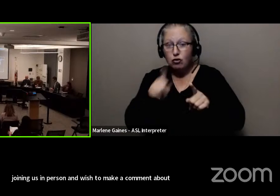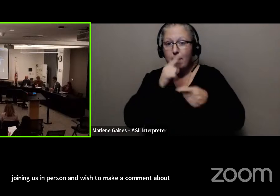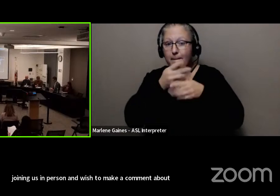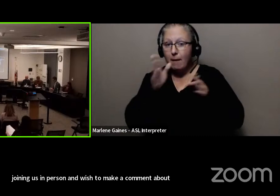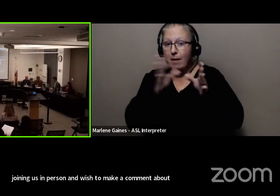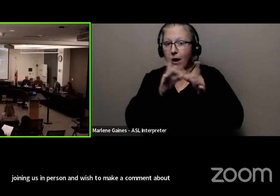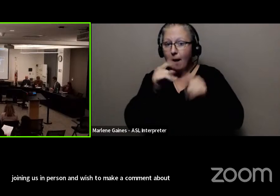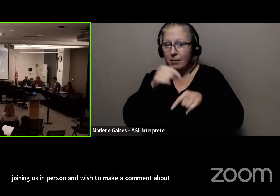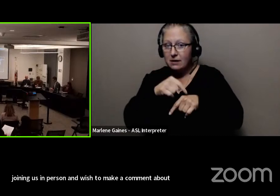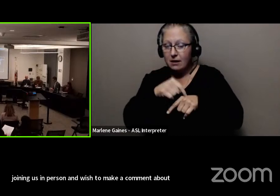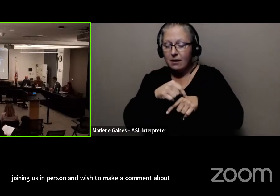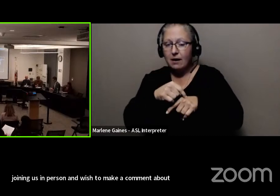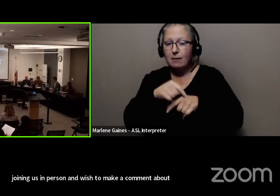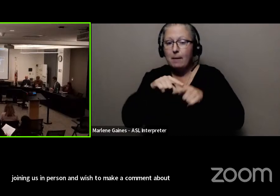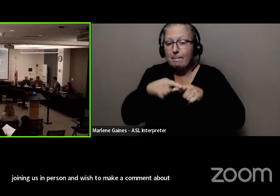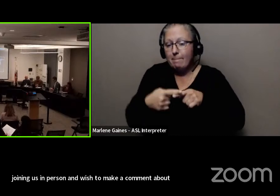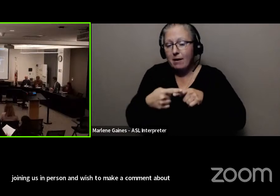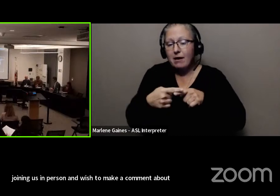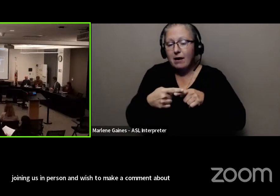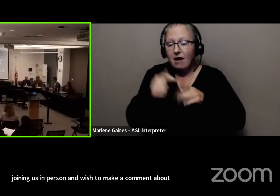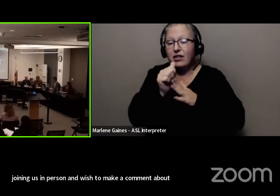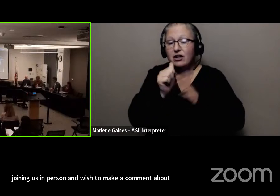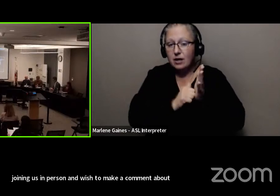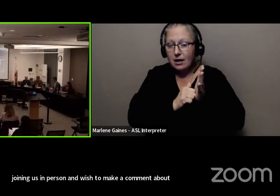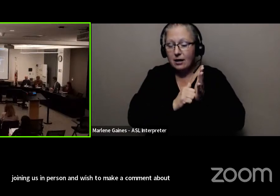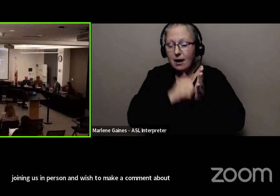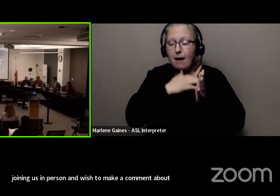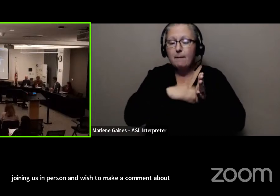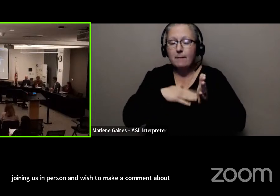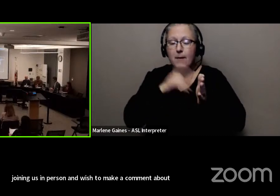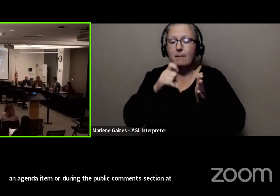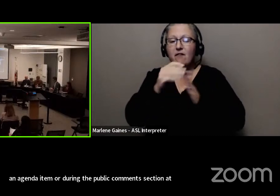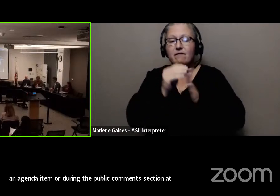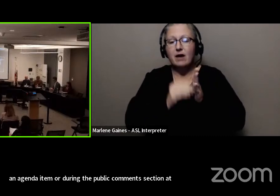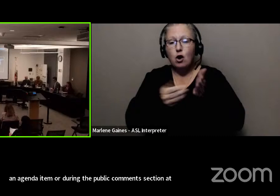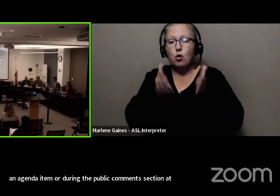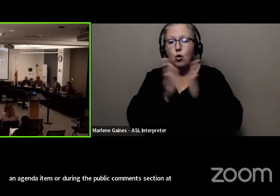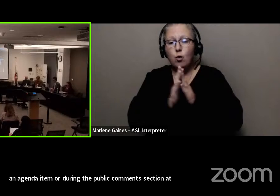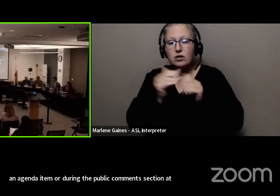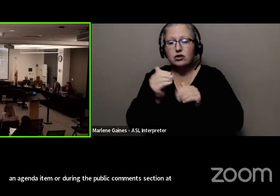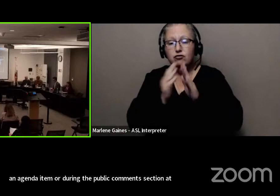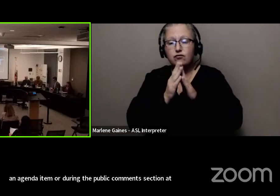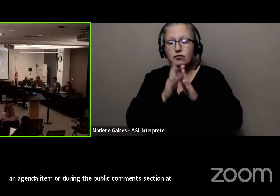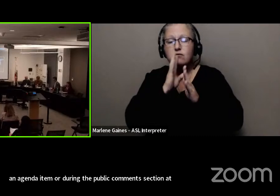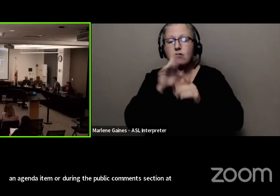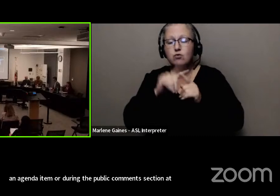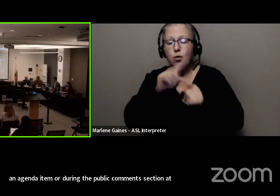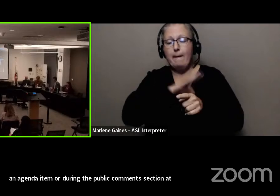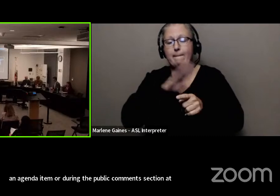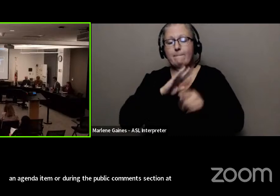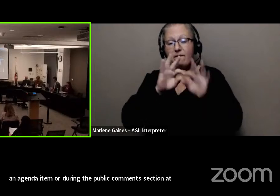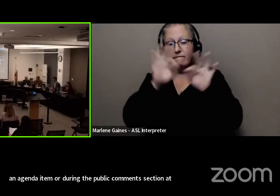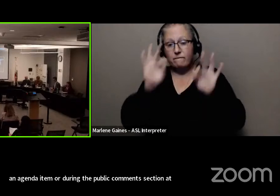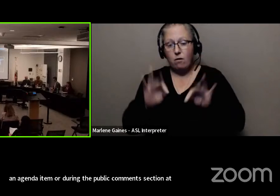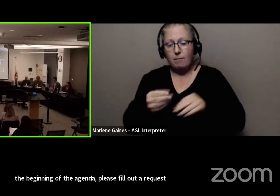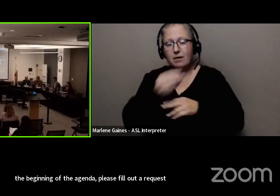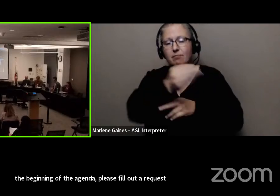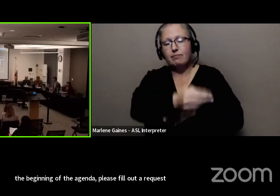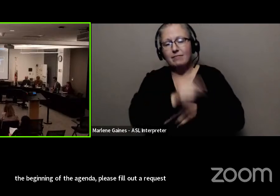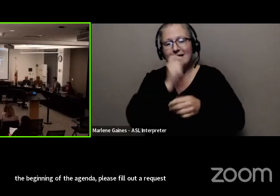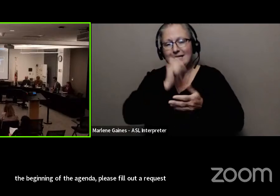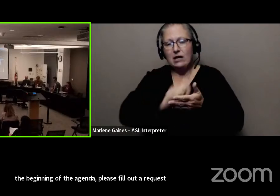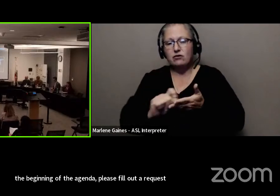comments section at the beginning of the agenda, please fill out a request to address the board form and submit it to the